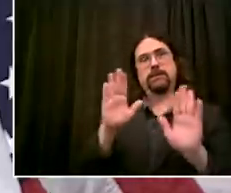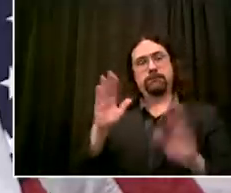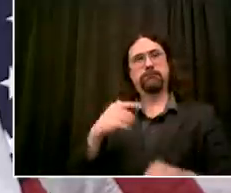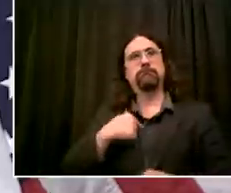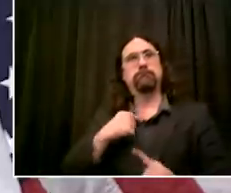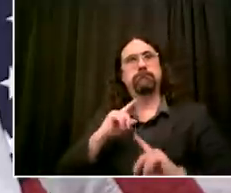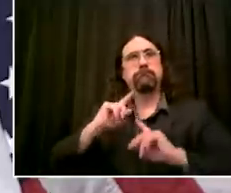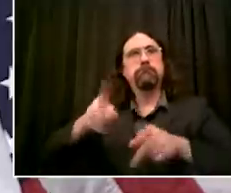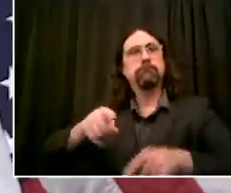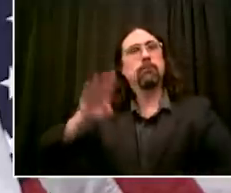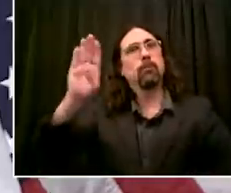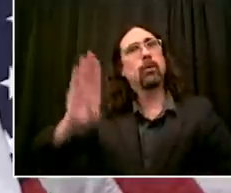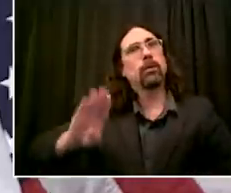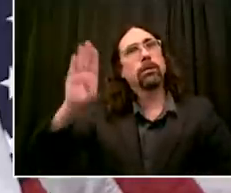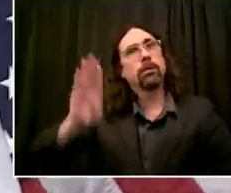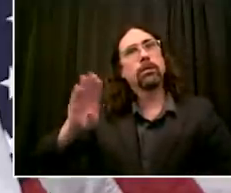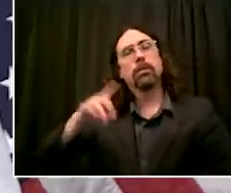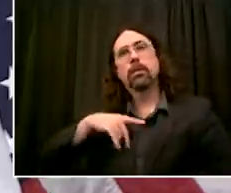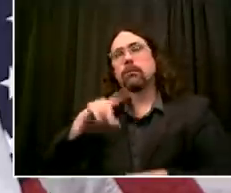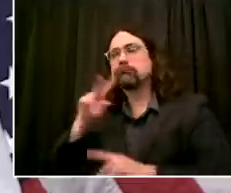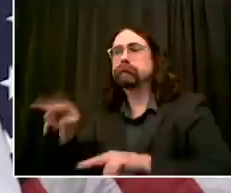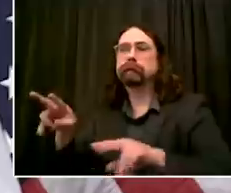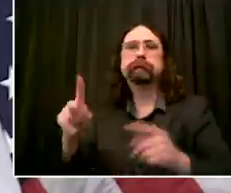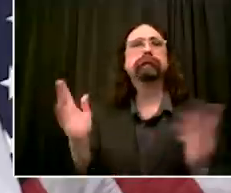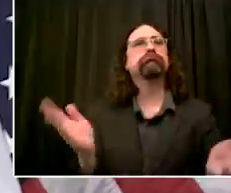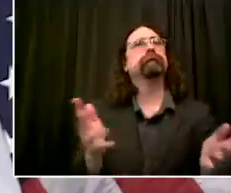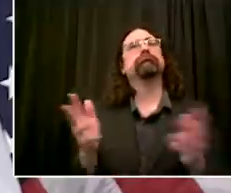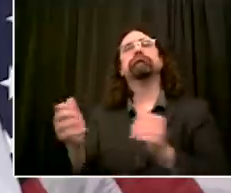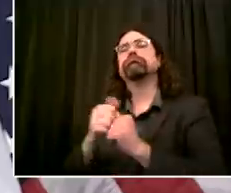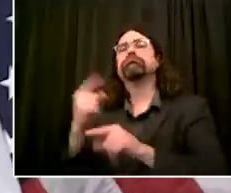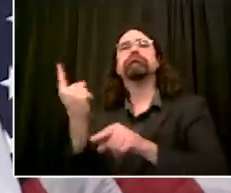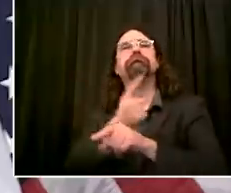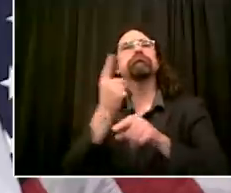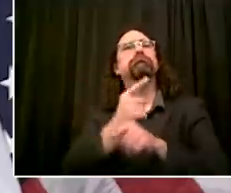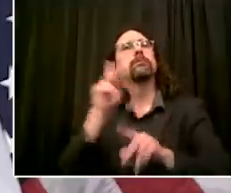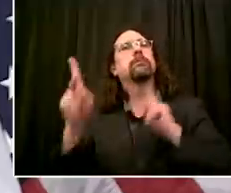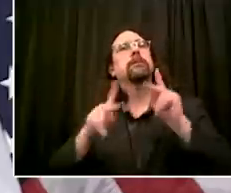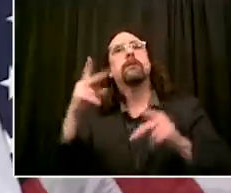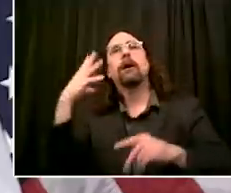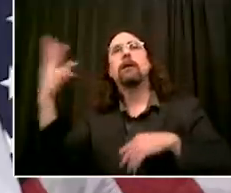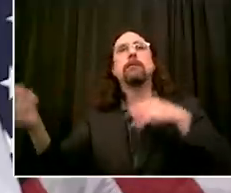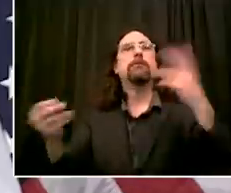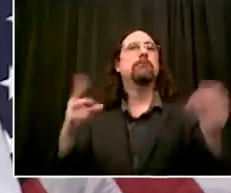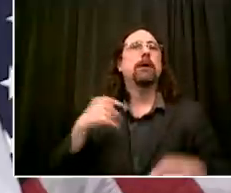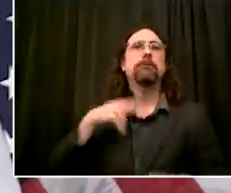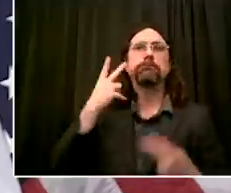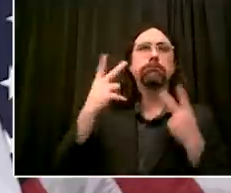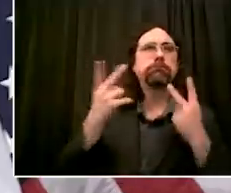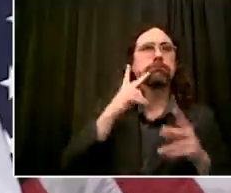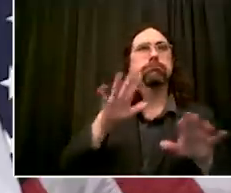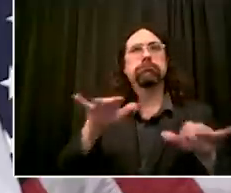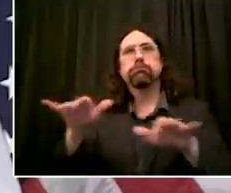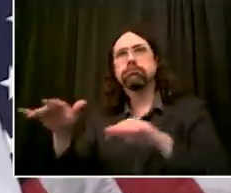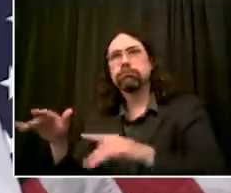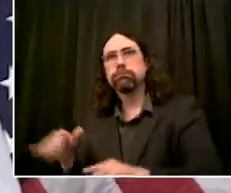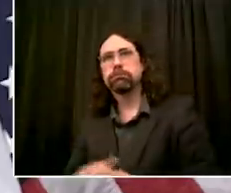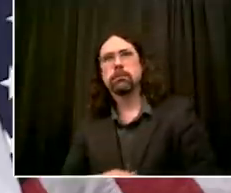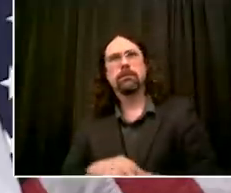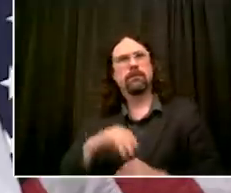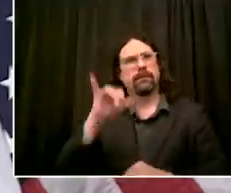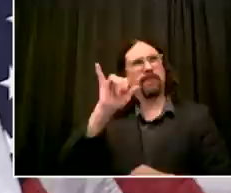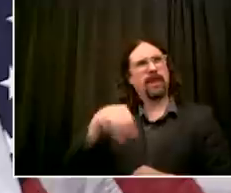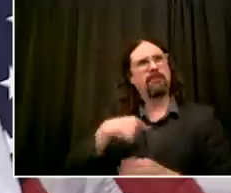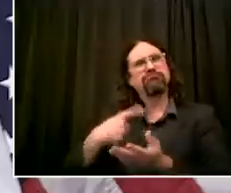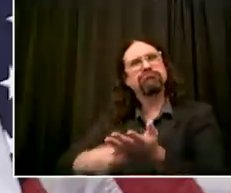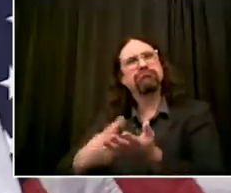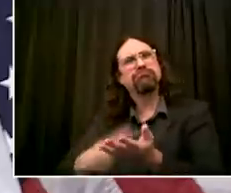justice, for sure, but their number one concern overwhelmingly was their economic reality and what they're suffering through in this horrible